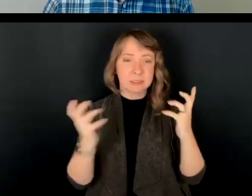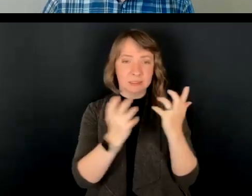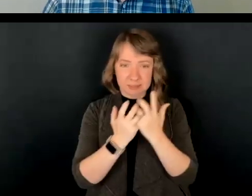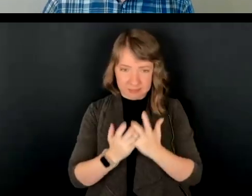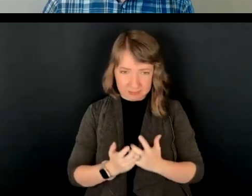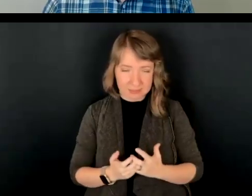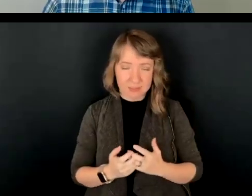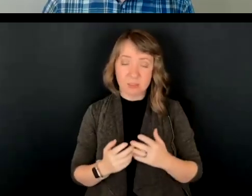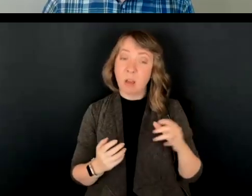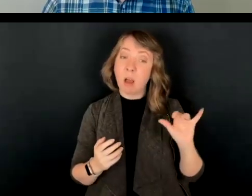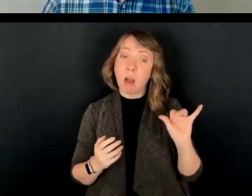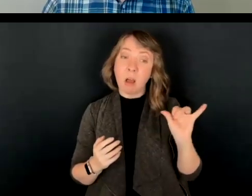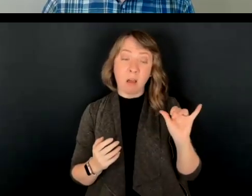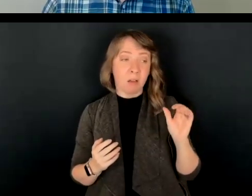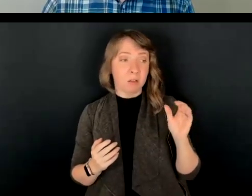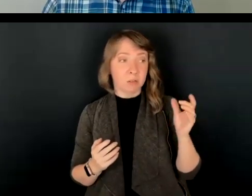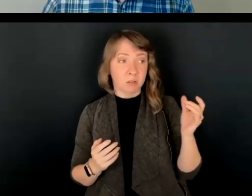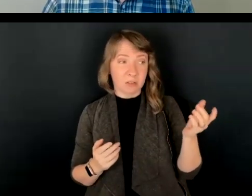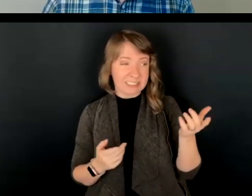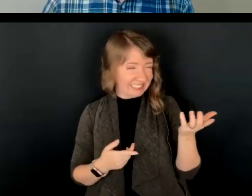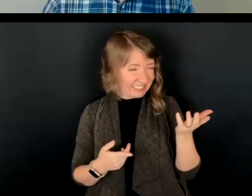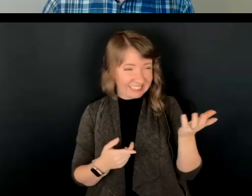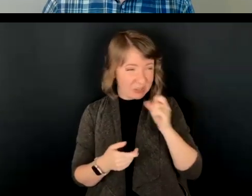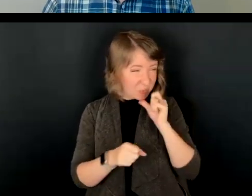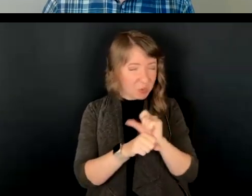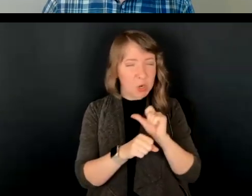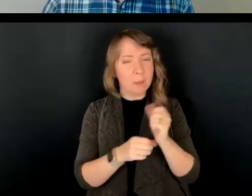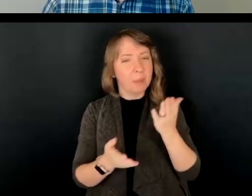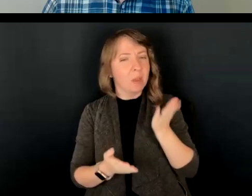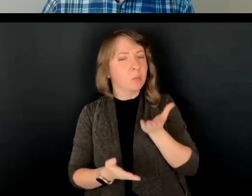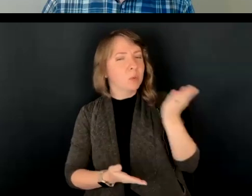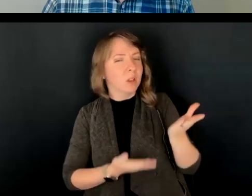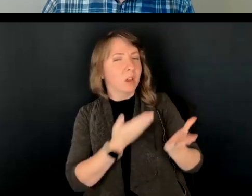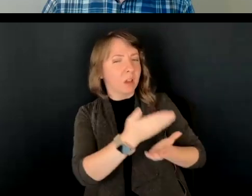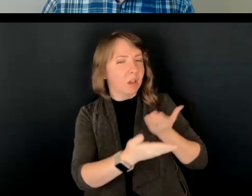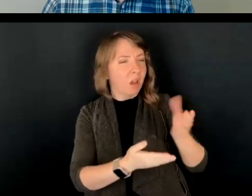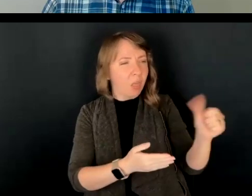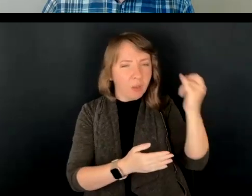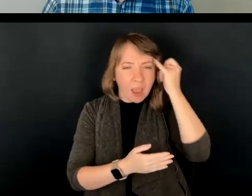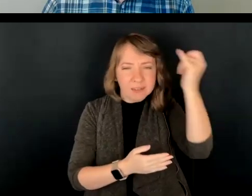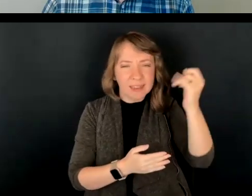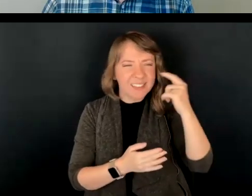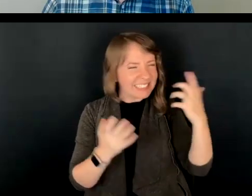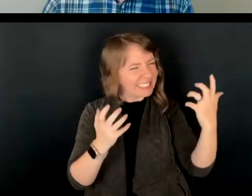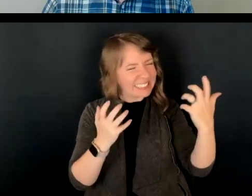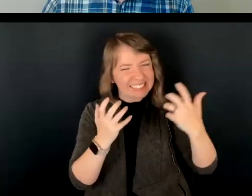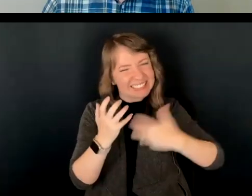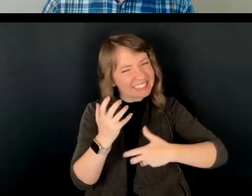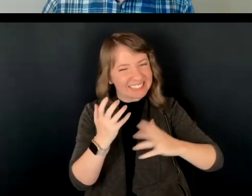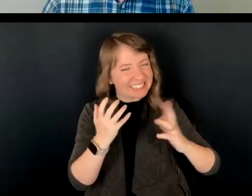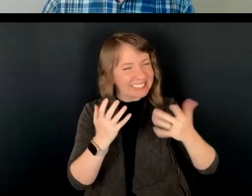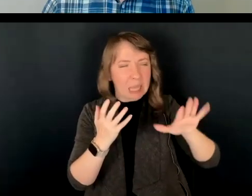present other ways that might get us to yes if something isn't quite working, because there